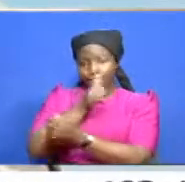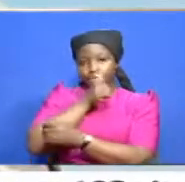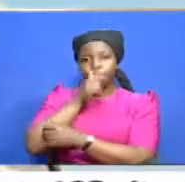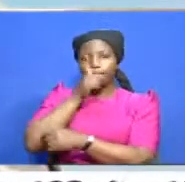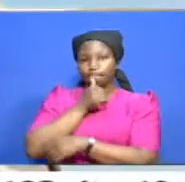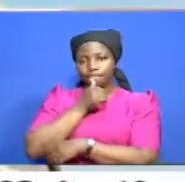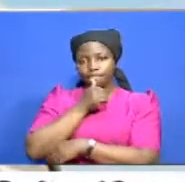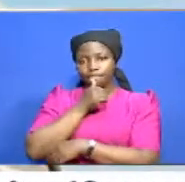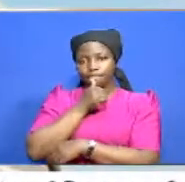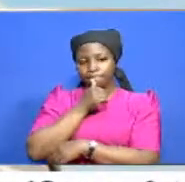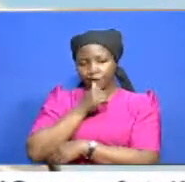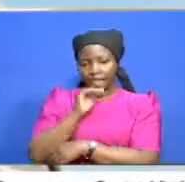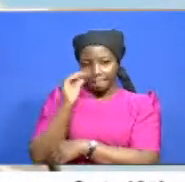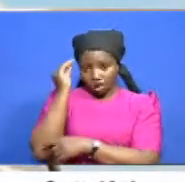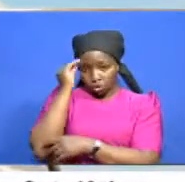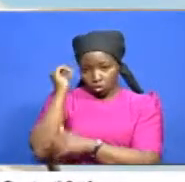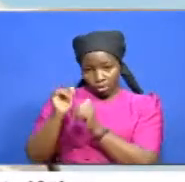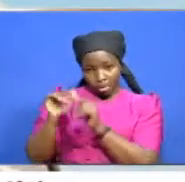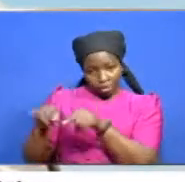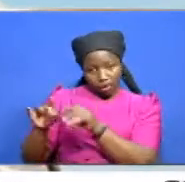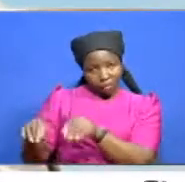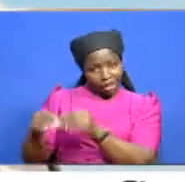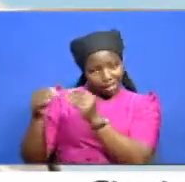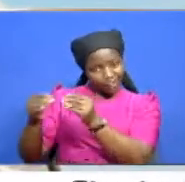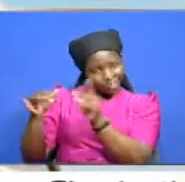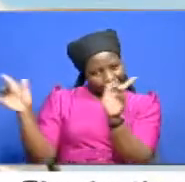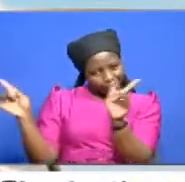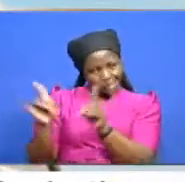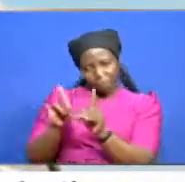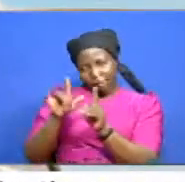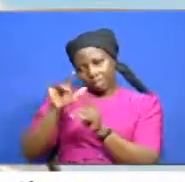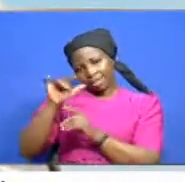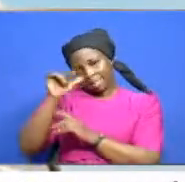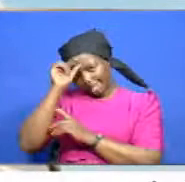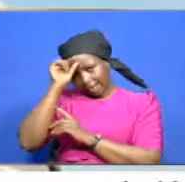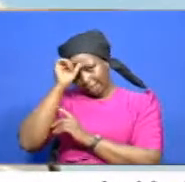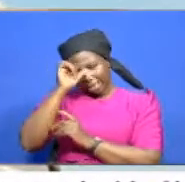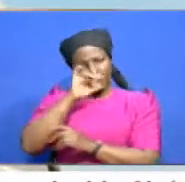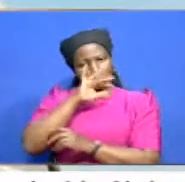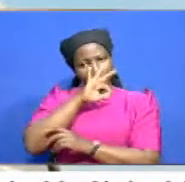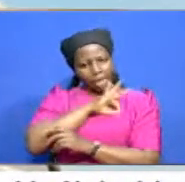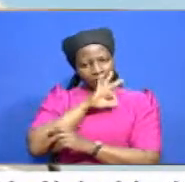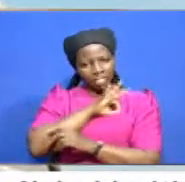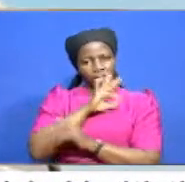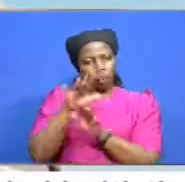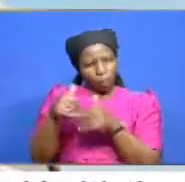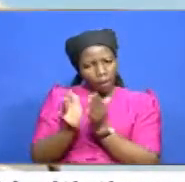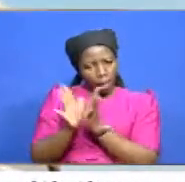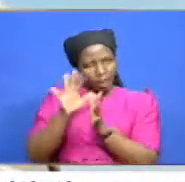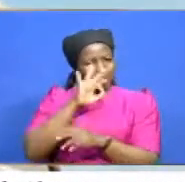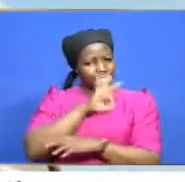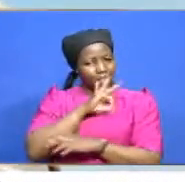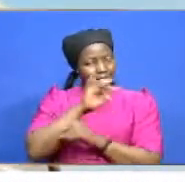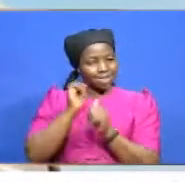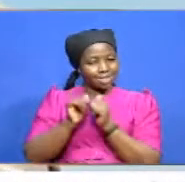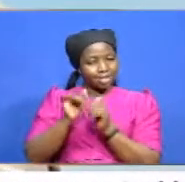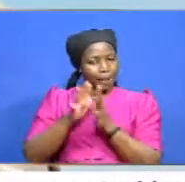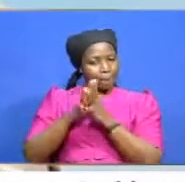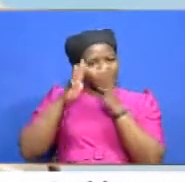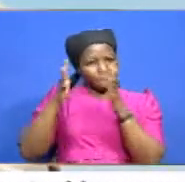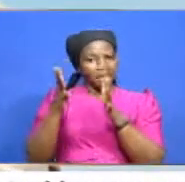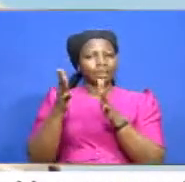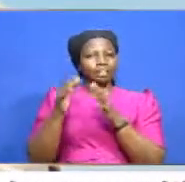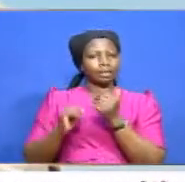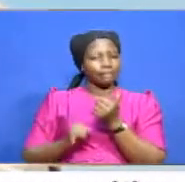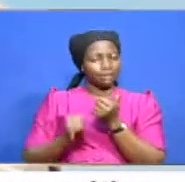the education they are engaging is a public good, which is a great contribution. In fact, the contribution of